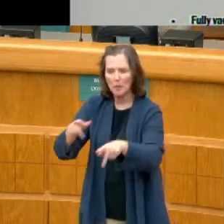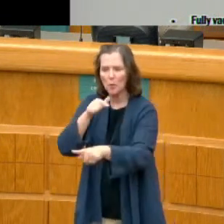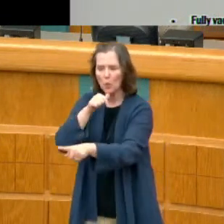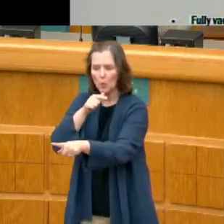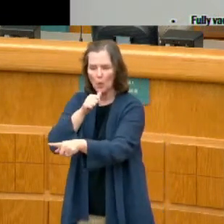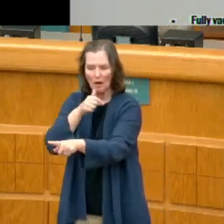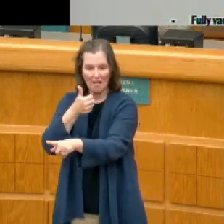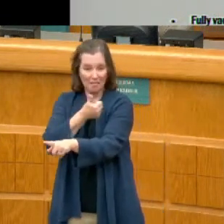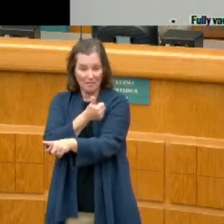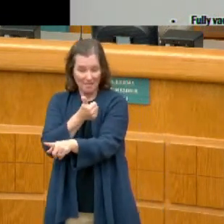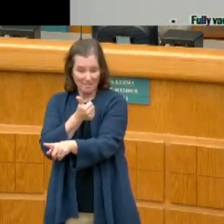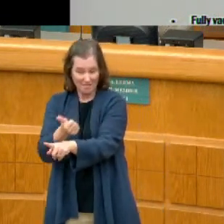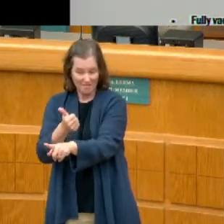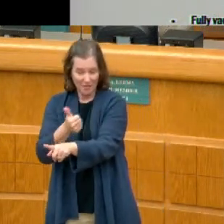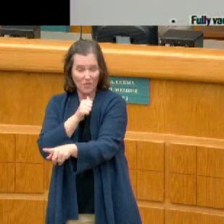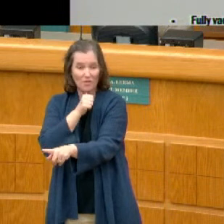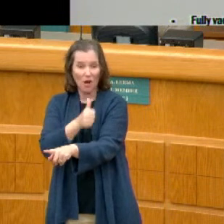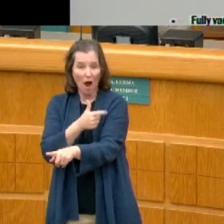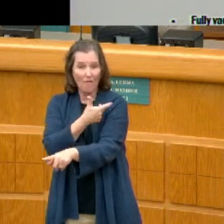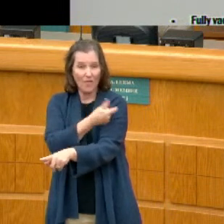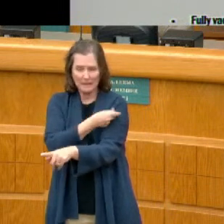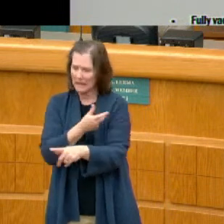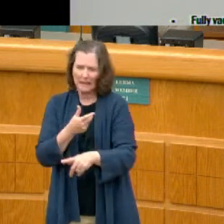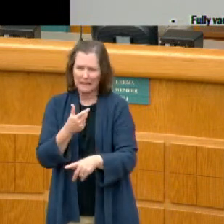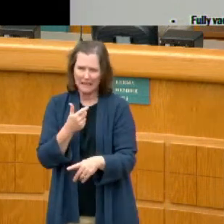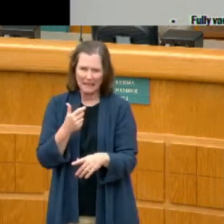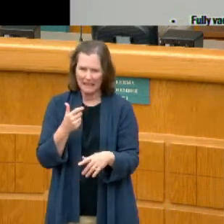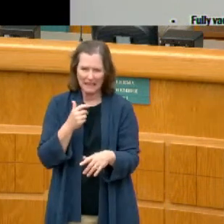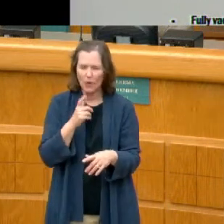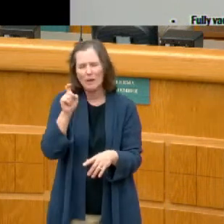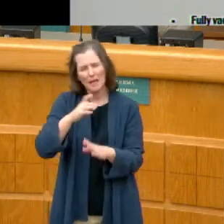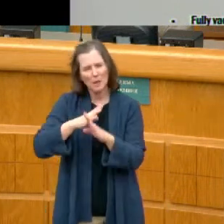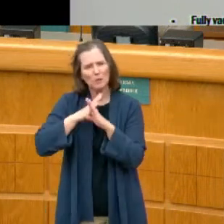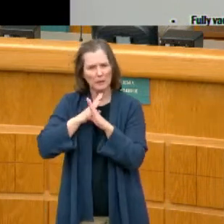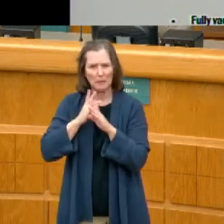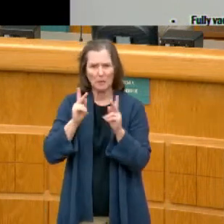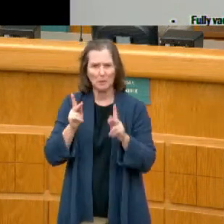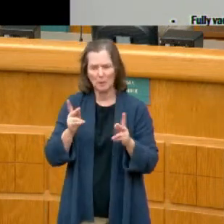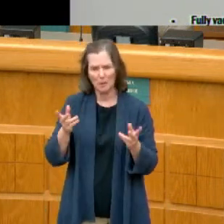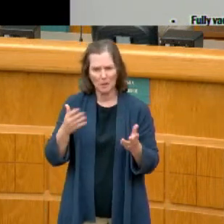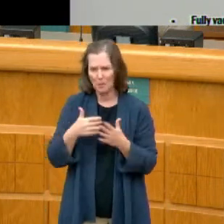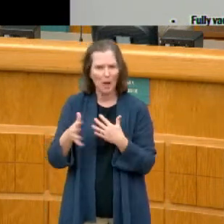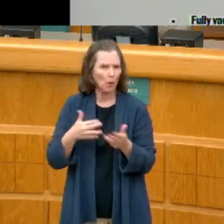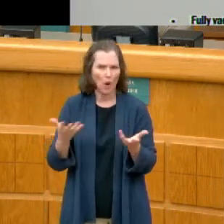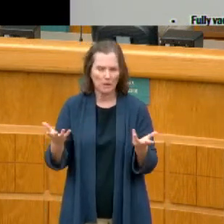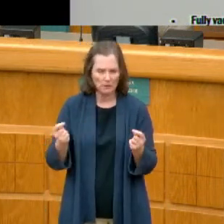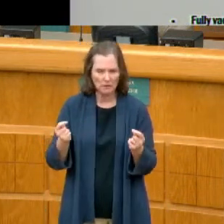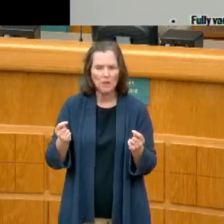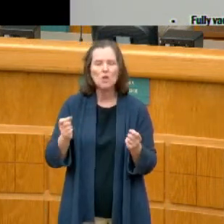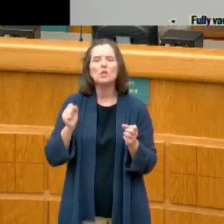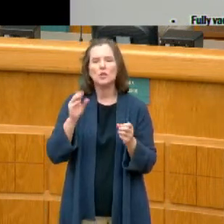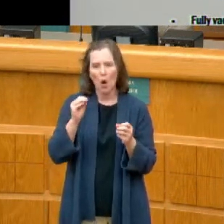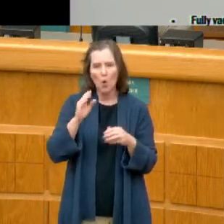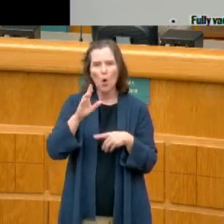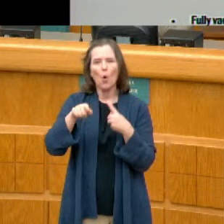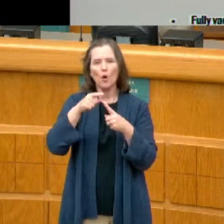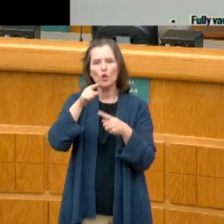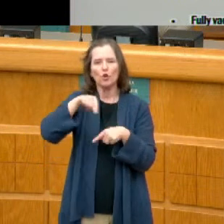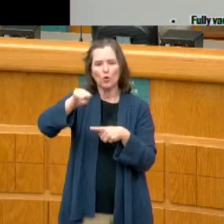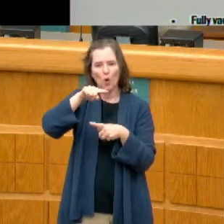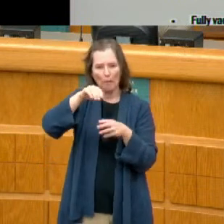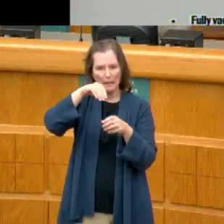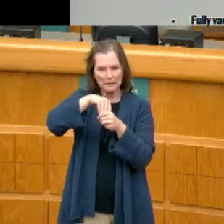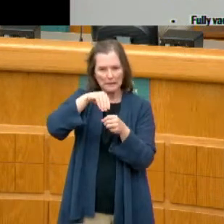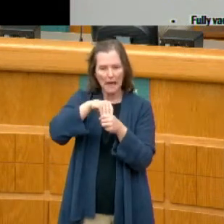possible. So fully vaccinated people should put their mask on indoors where substantial or high coronavirus